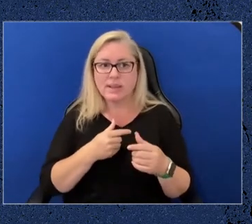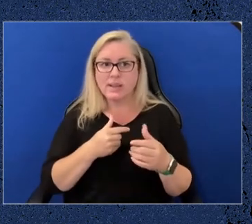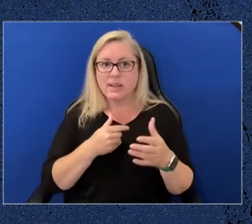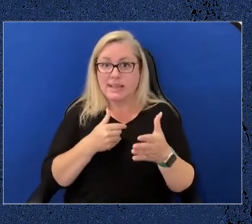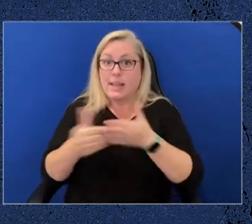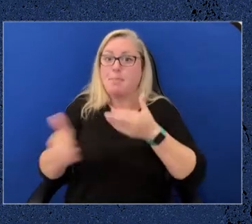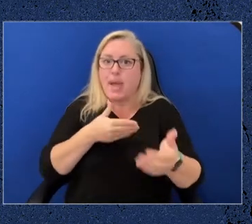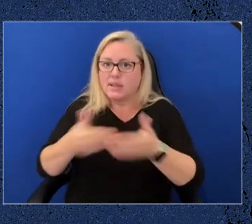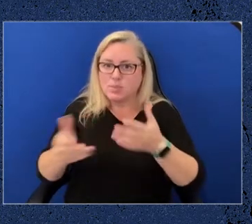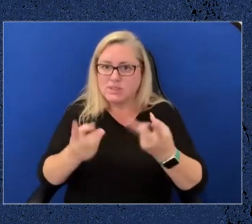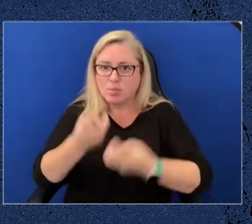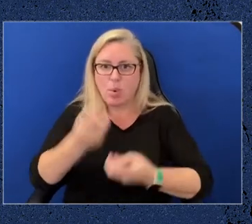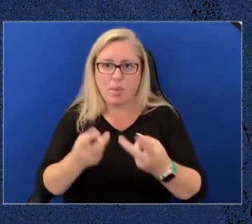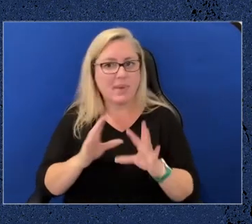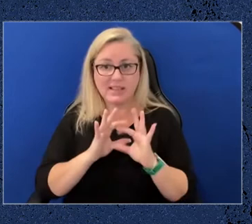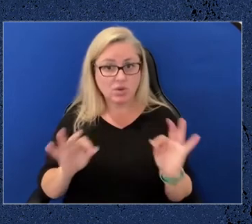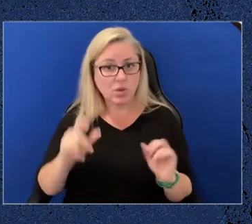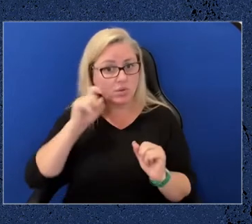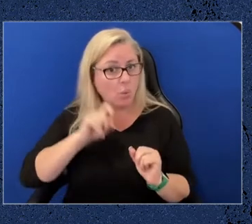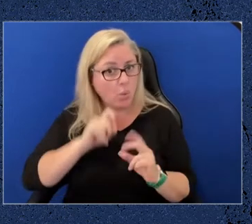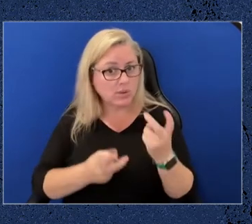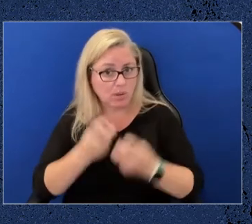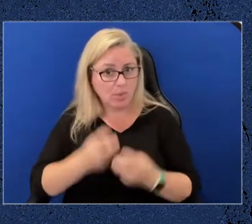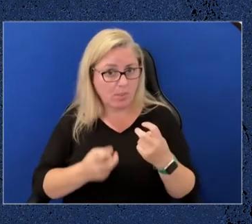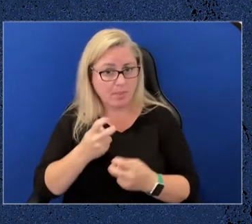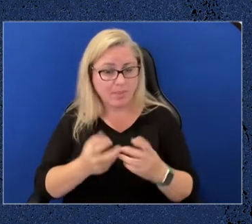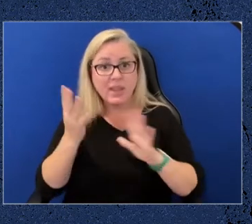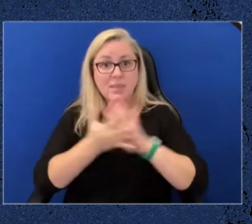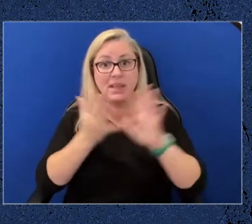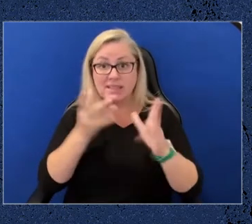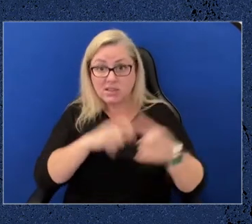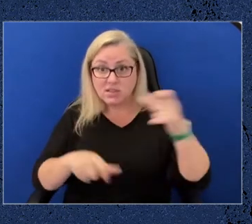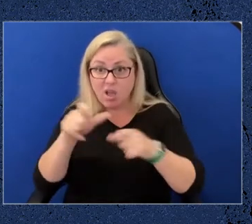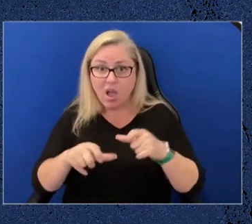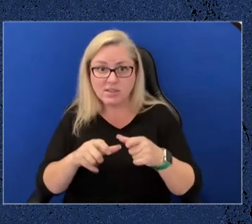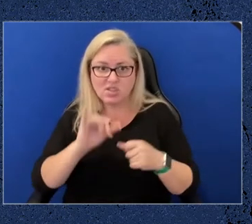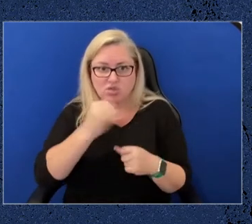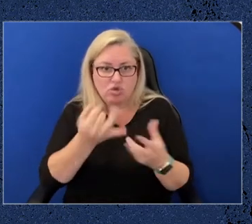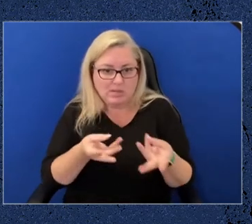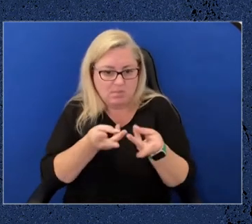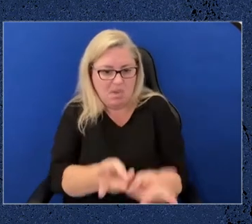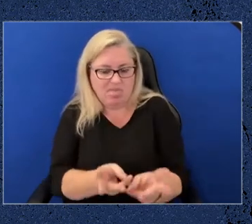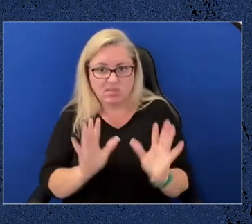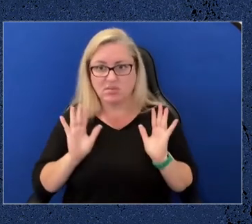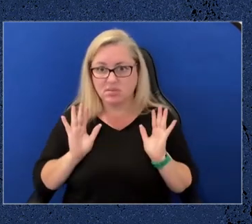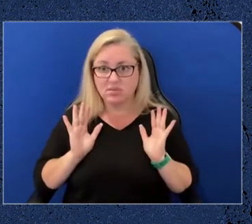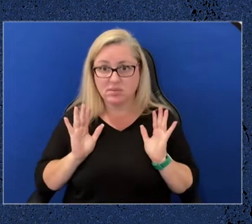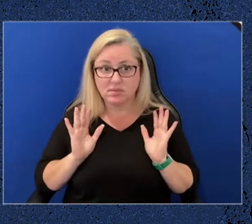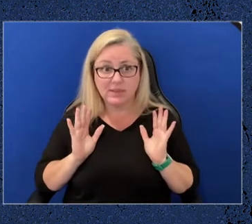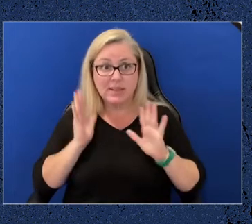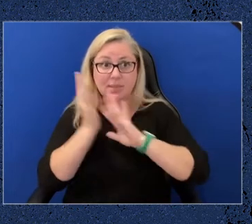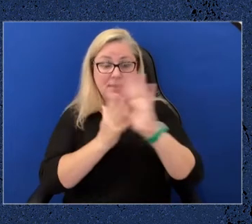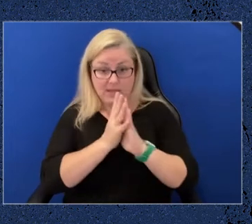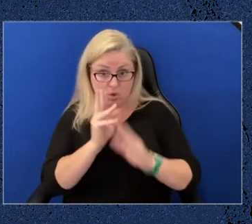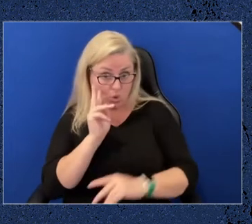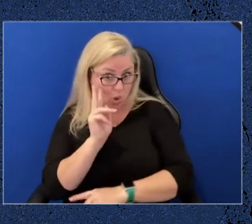problem. I think science as it is, you know, it's just a method. You know, for me, and I think this is what science is you observe,